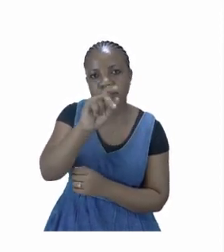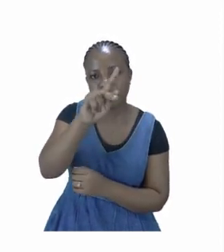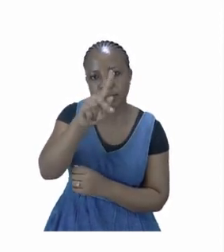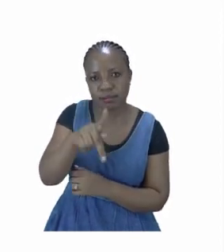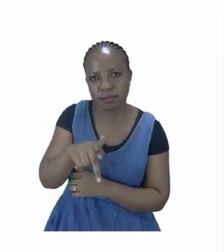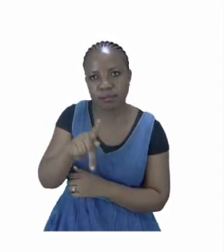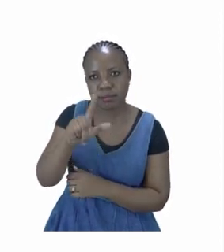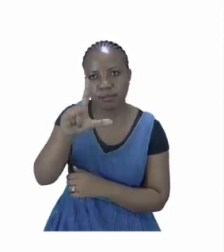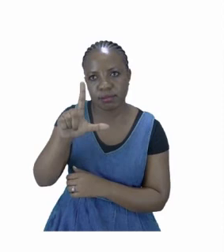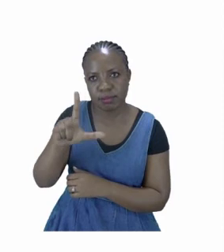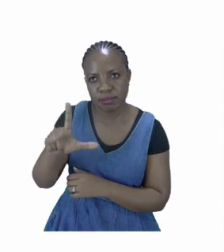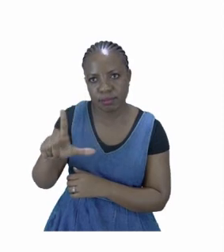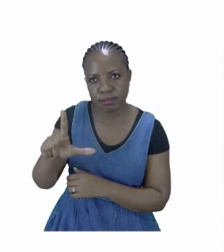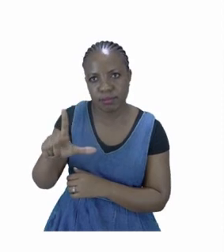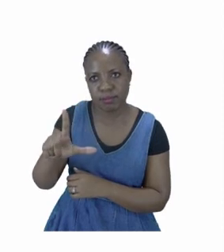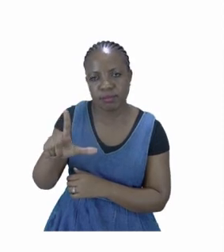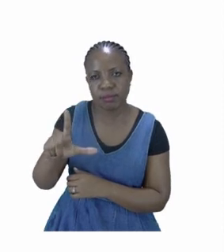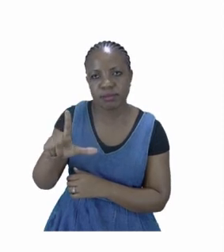Spl.